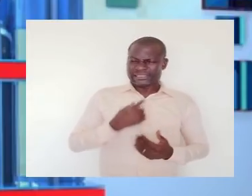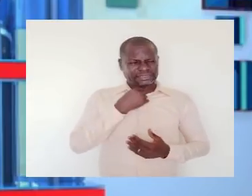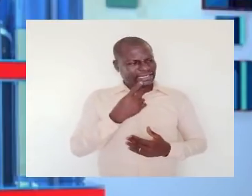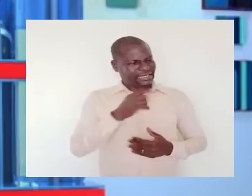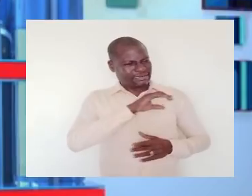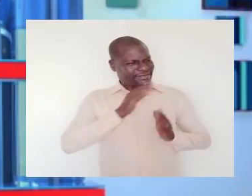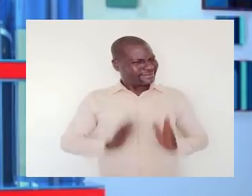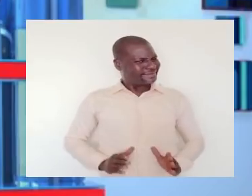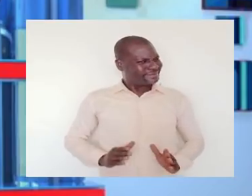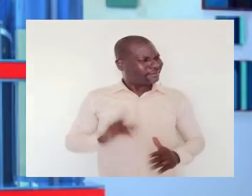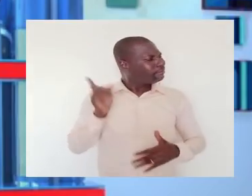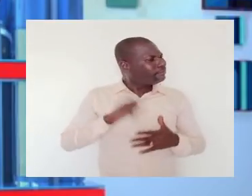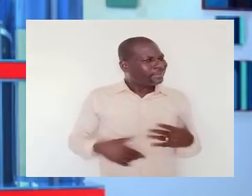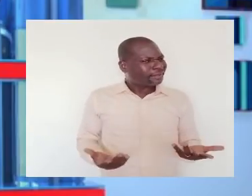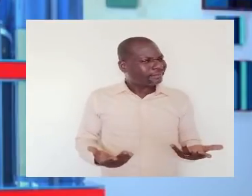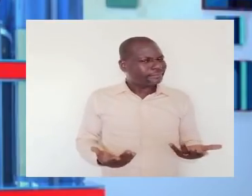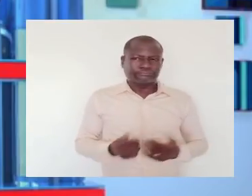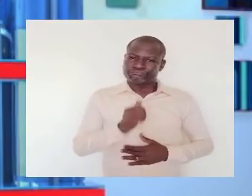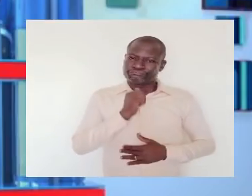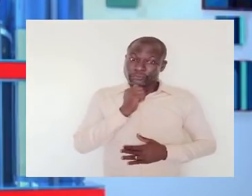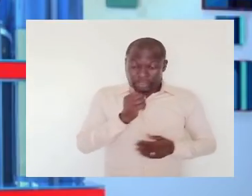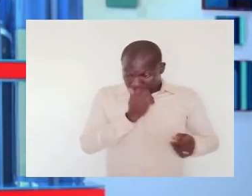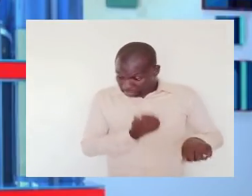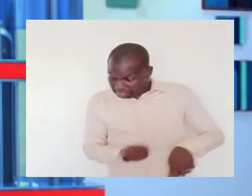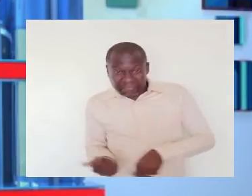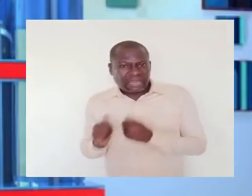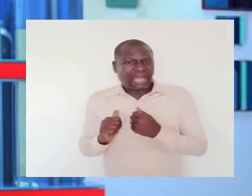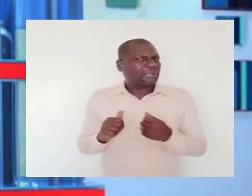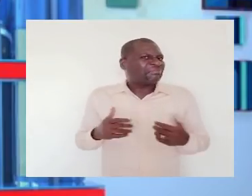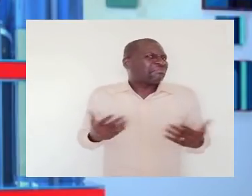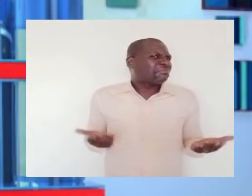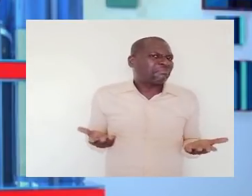se ye mo no asu a asamo a oka no onim de oka